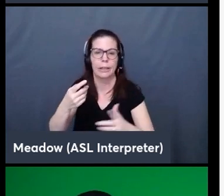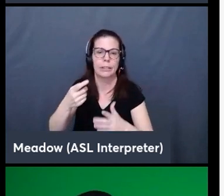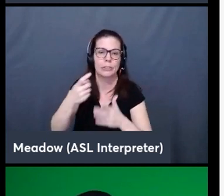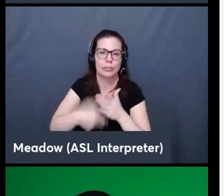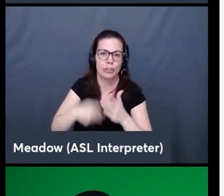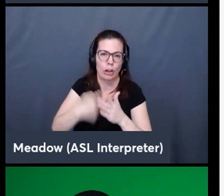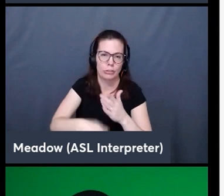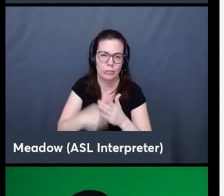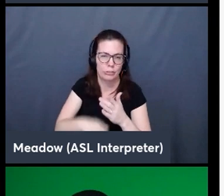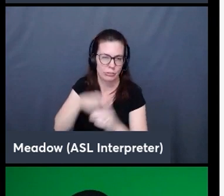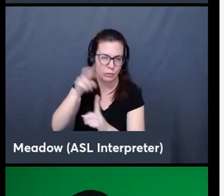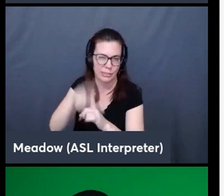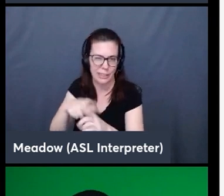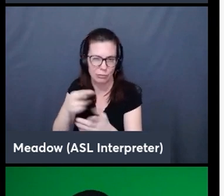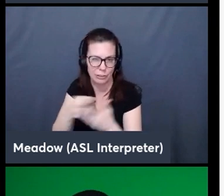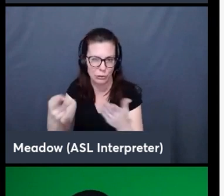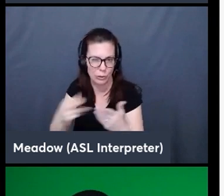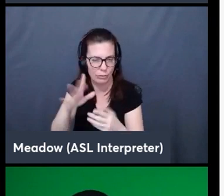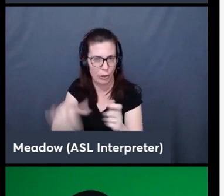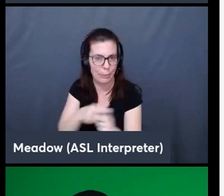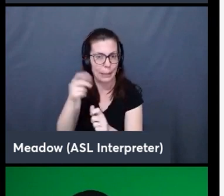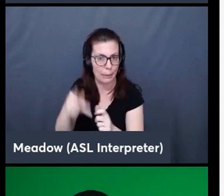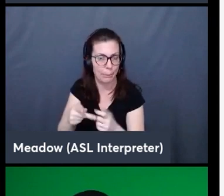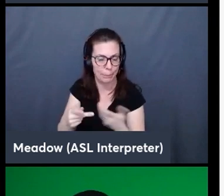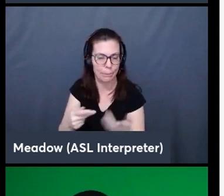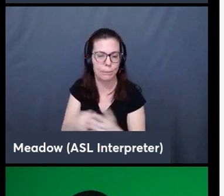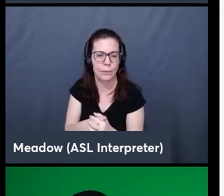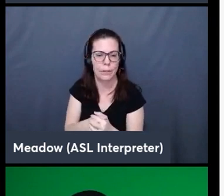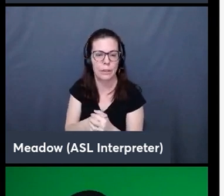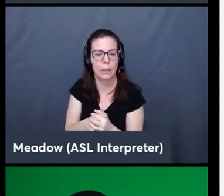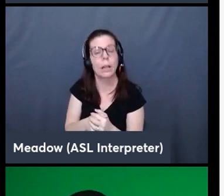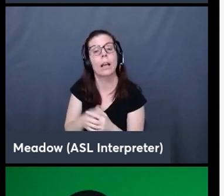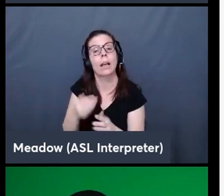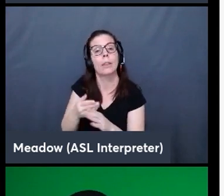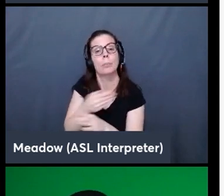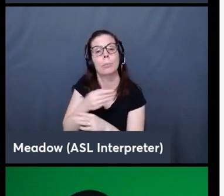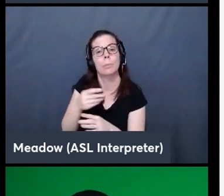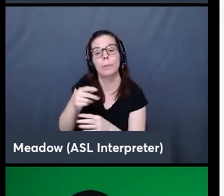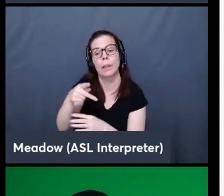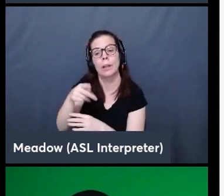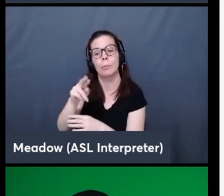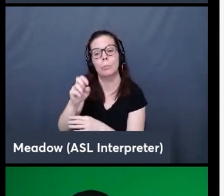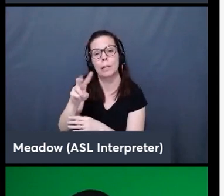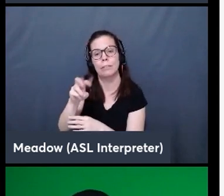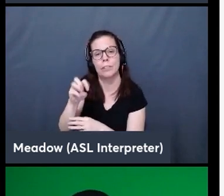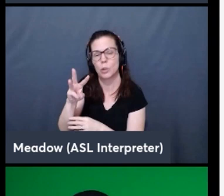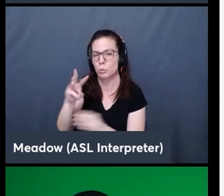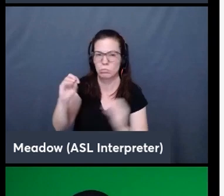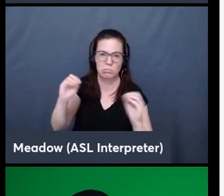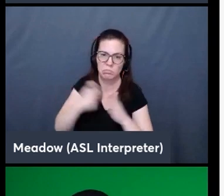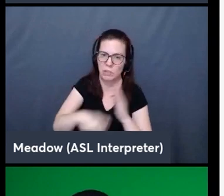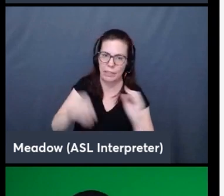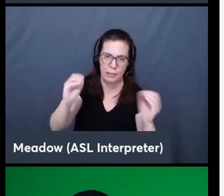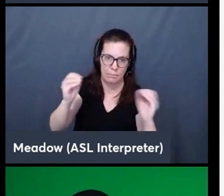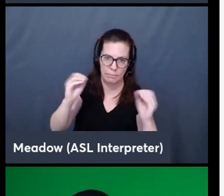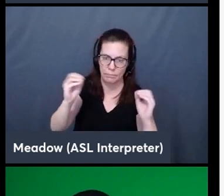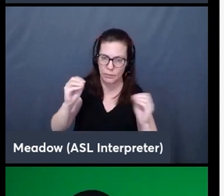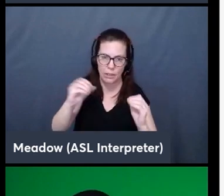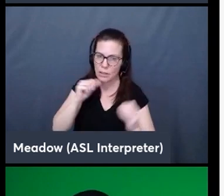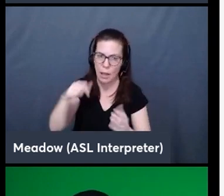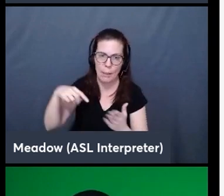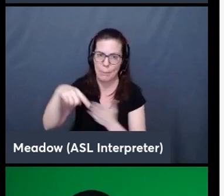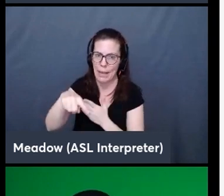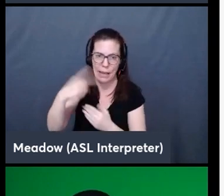resources for the backups that you created. In the preview mode, there will be no charges. A customer will not be paying anything